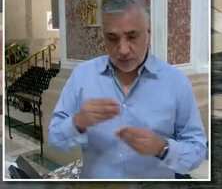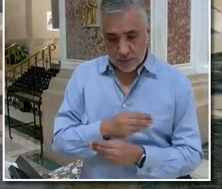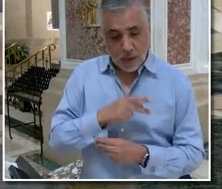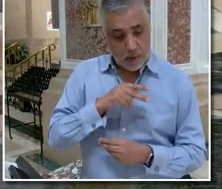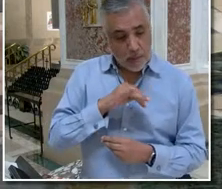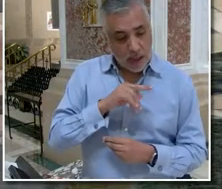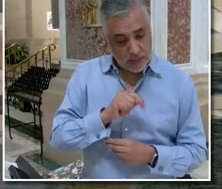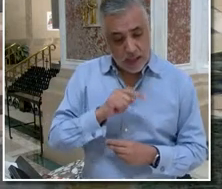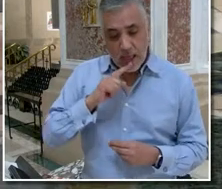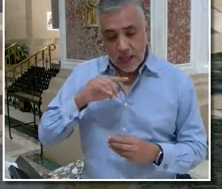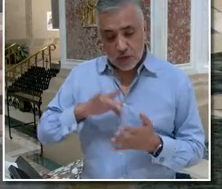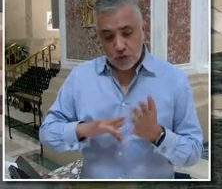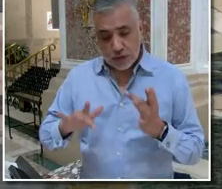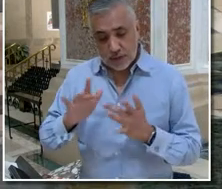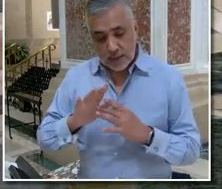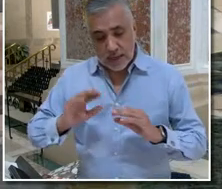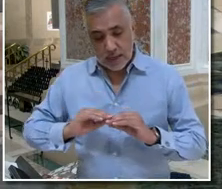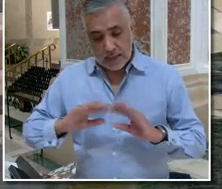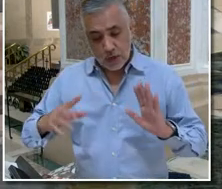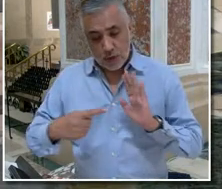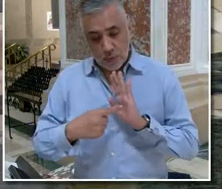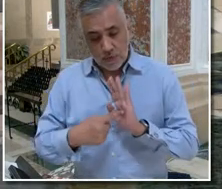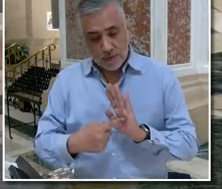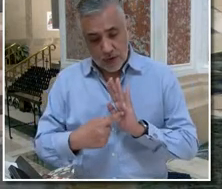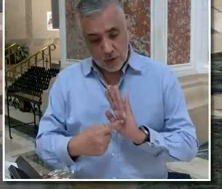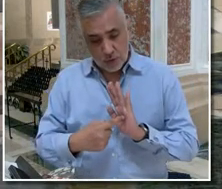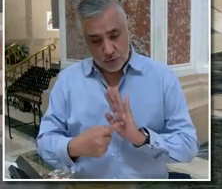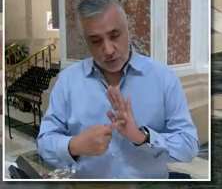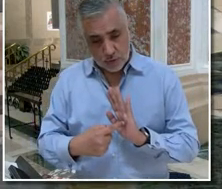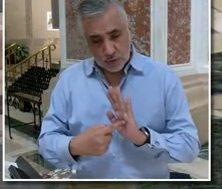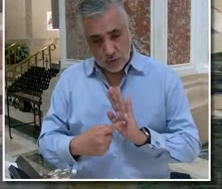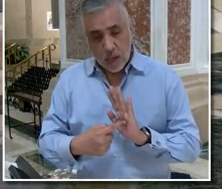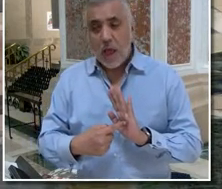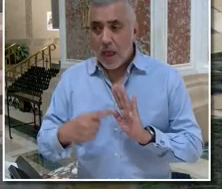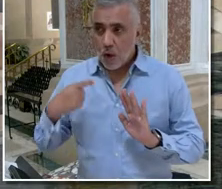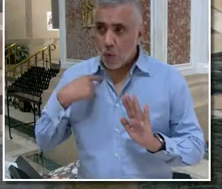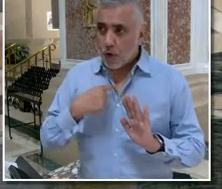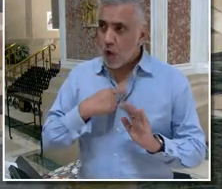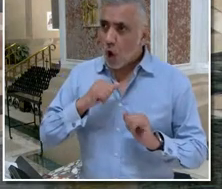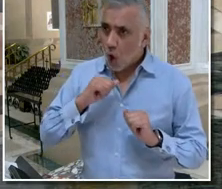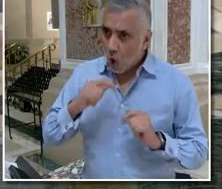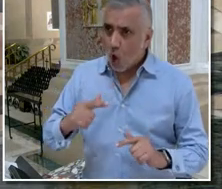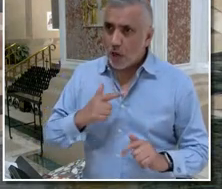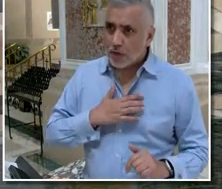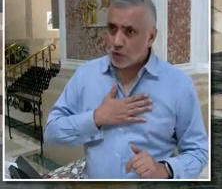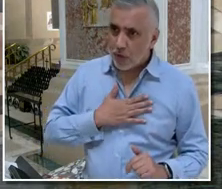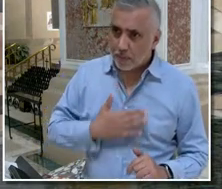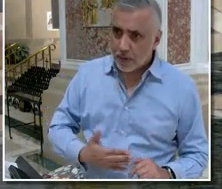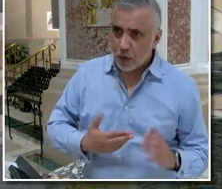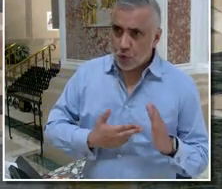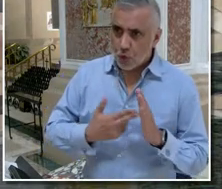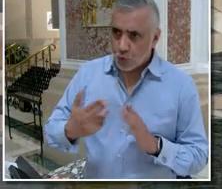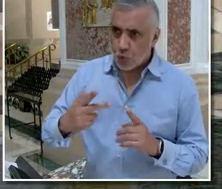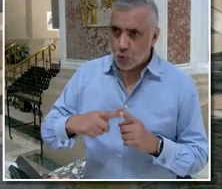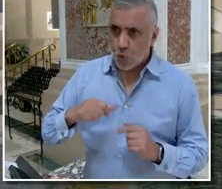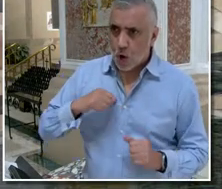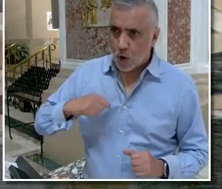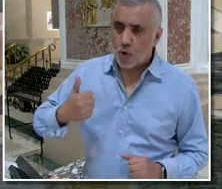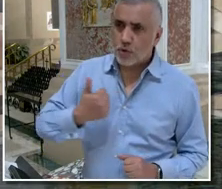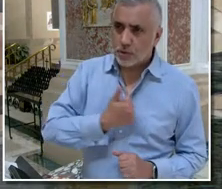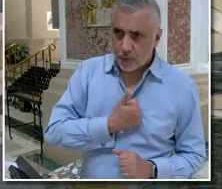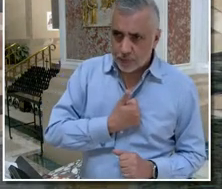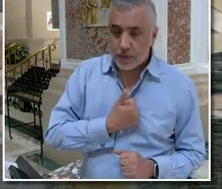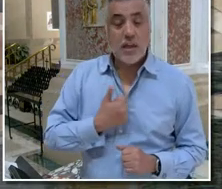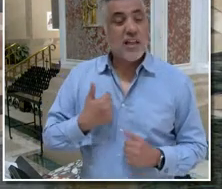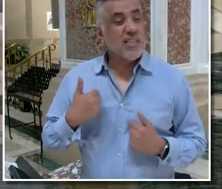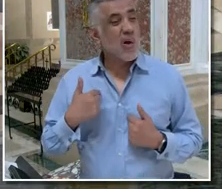and Jesus clearly reveals. And we all need to admit the truth to ourselves,